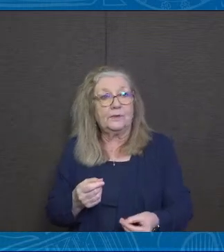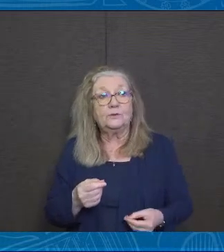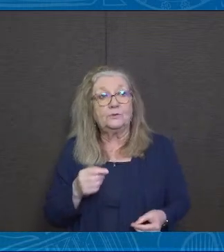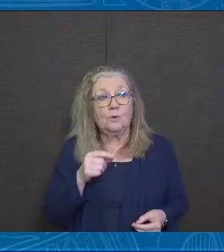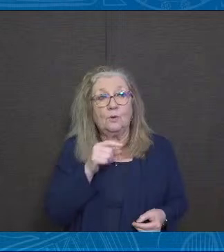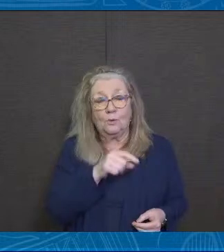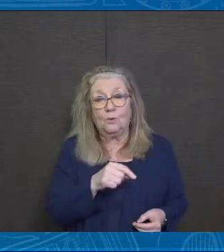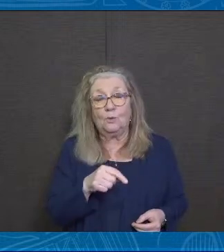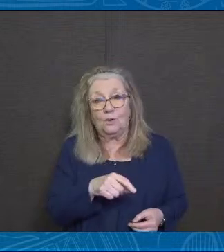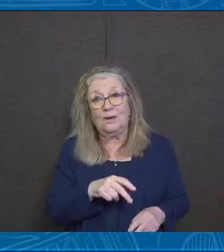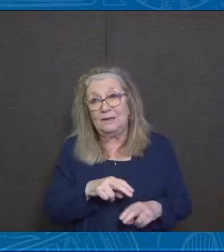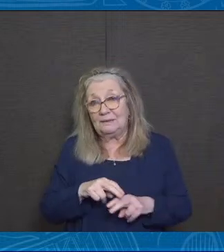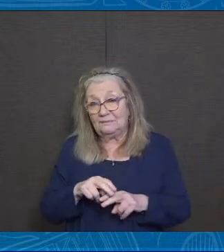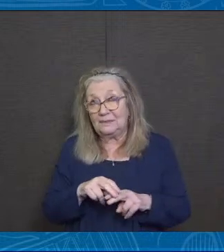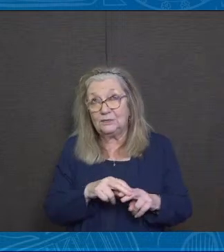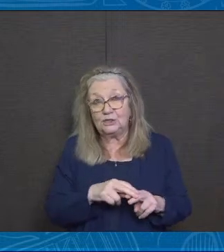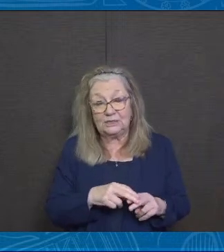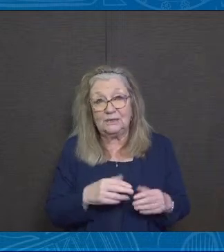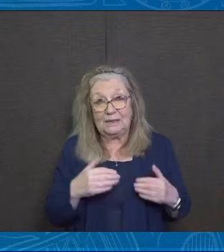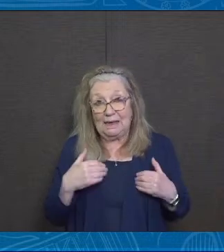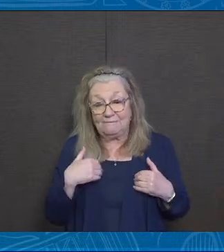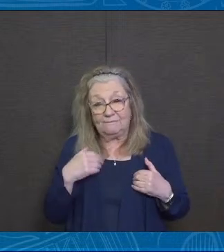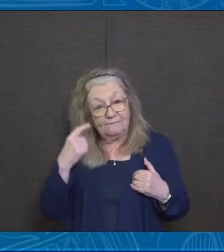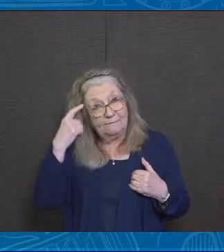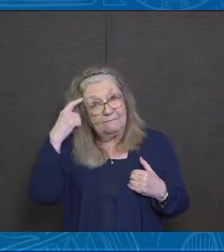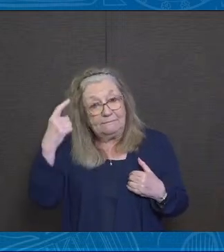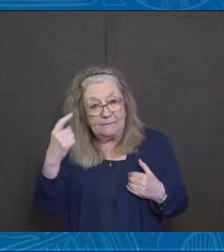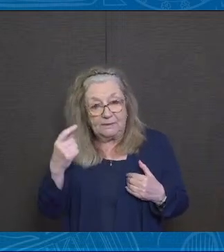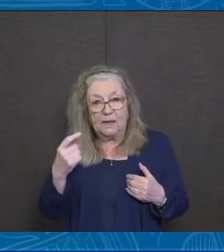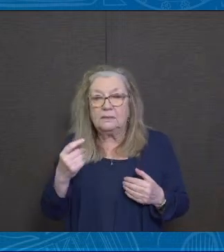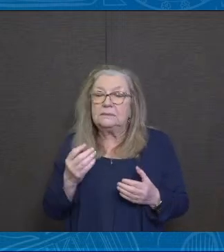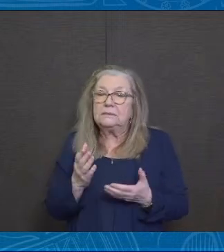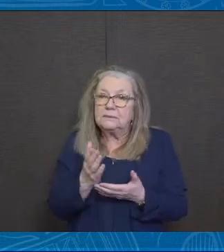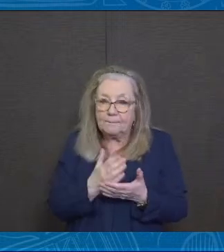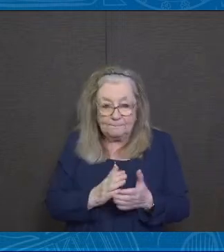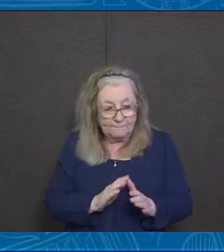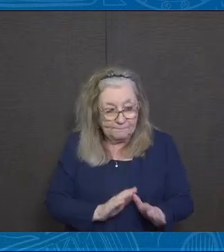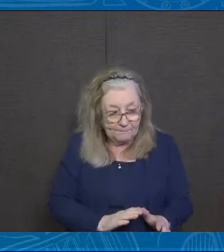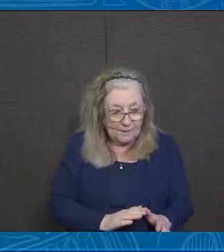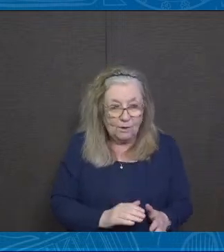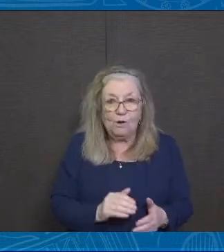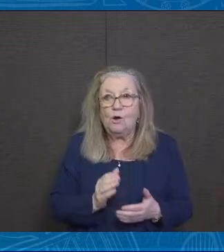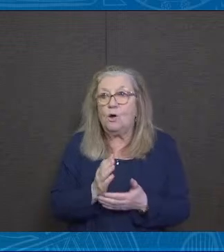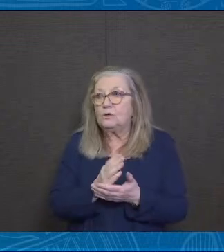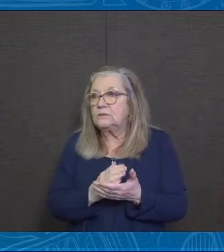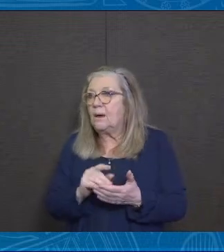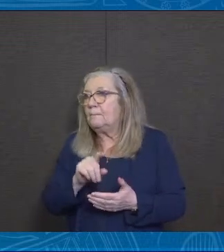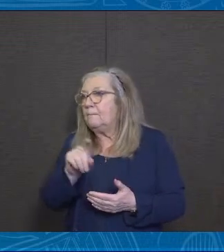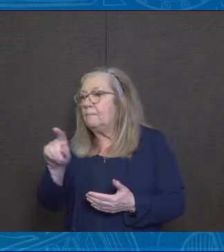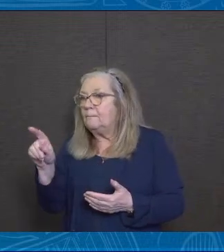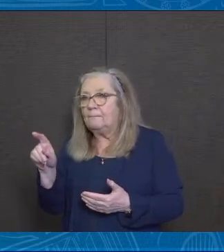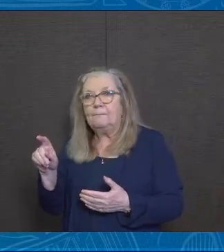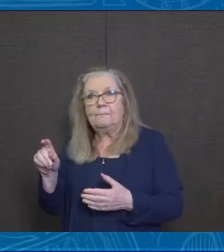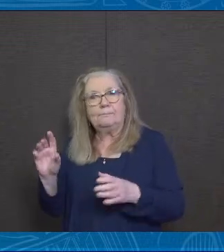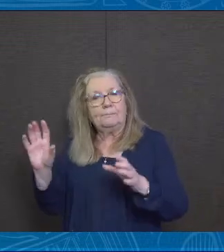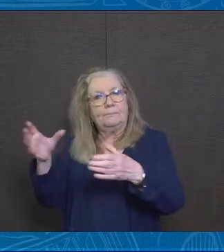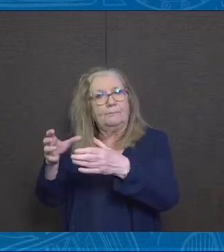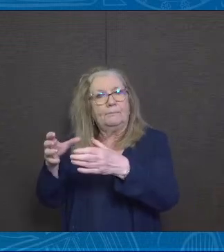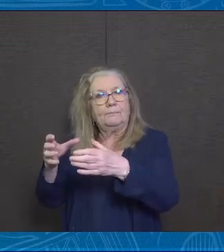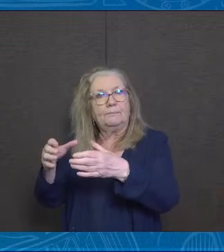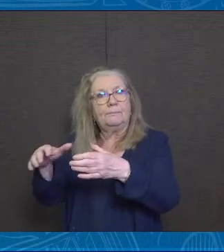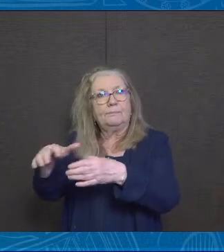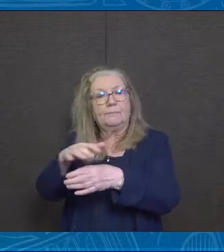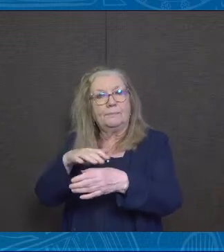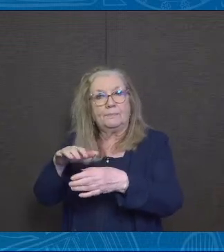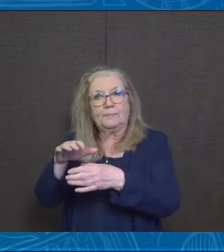contingency instruments, some of which are nationally led and some of them international, led by IFIs, for example, the KDDOs, the parametric